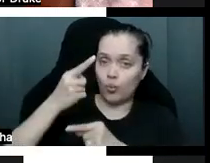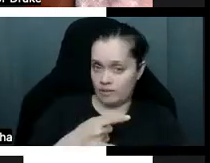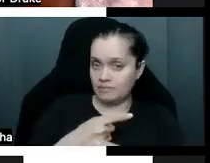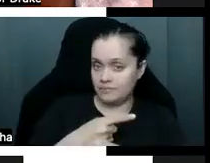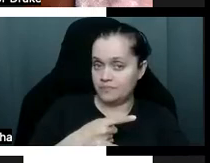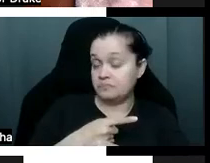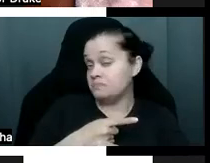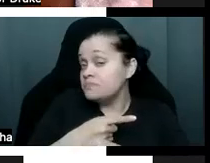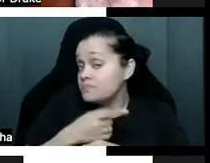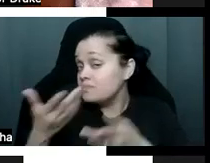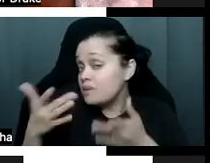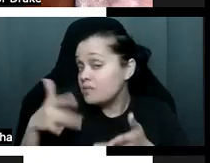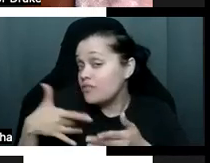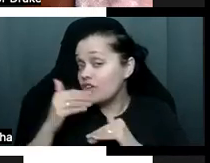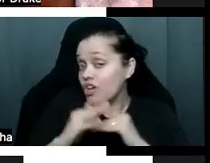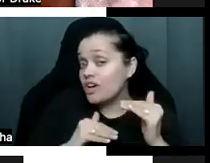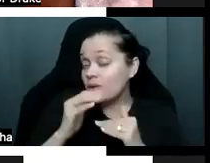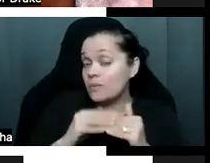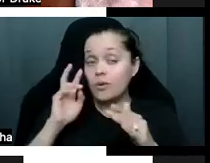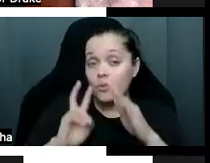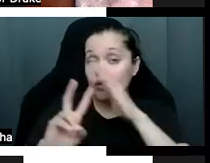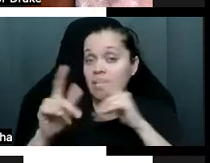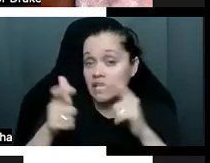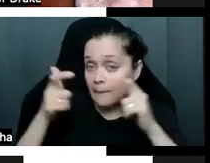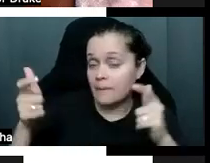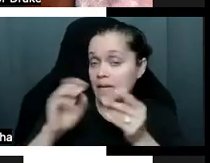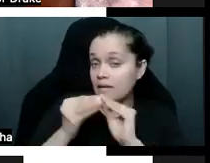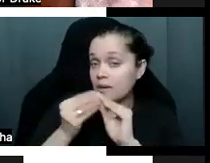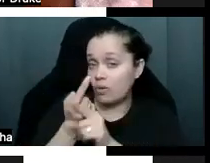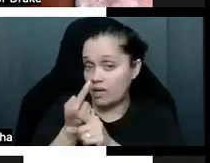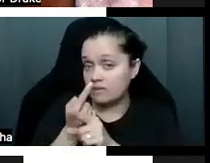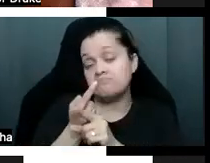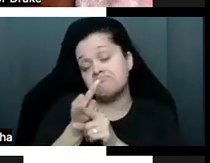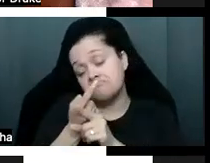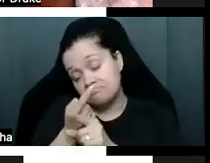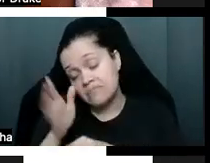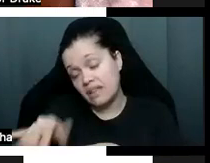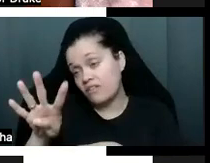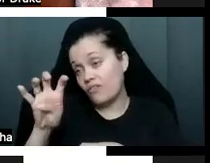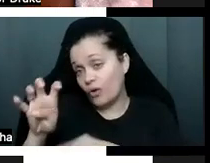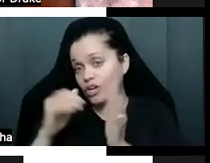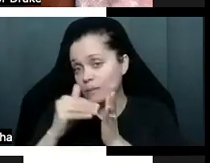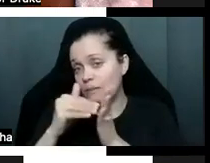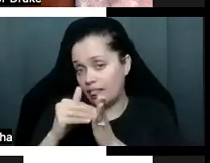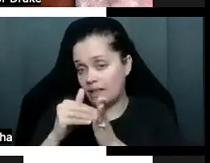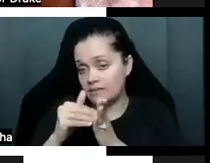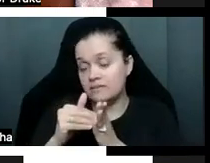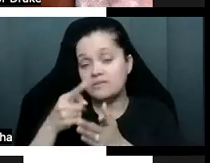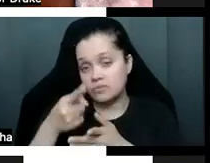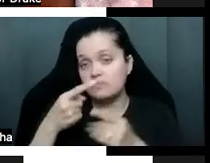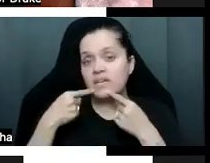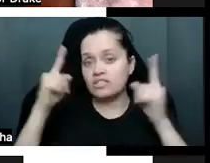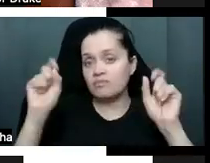Maybe you do feel comfortable making a big prediction that 400 million would be